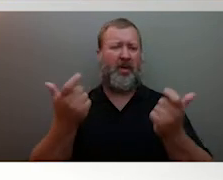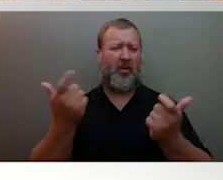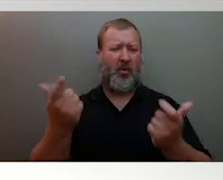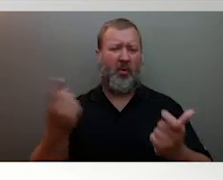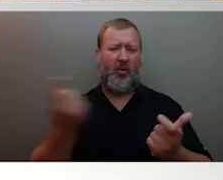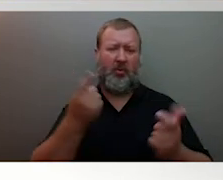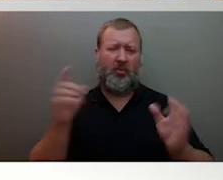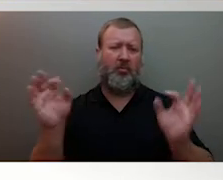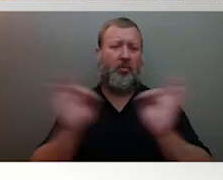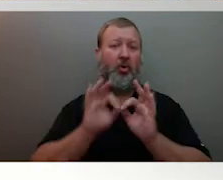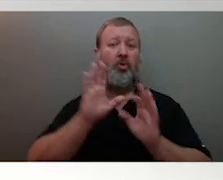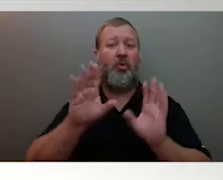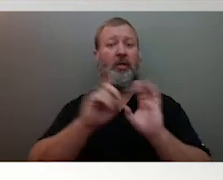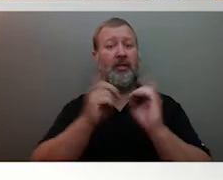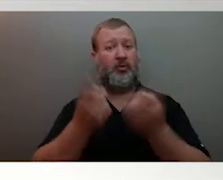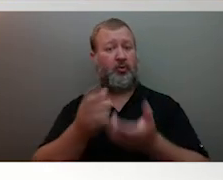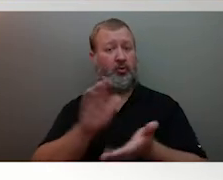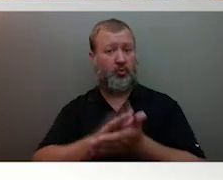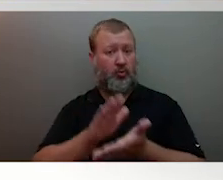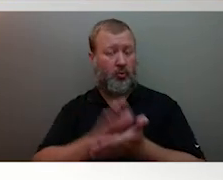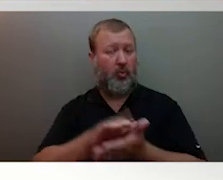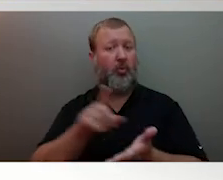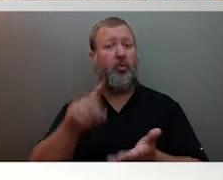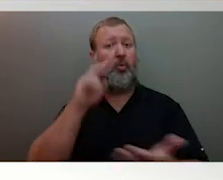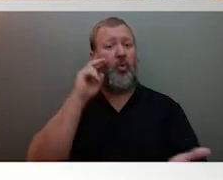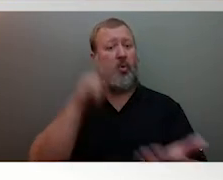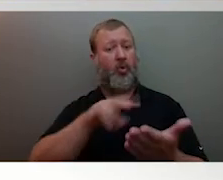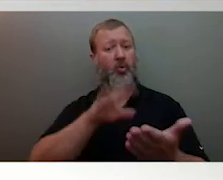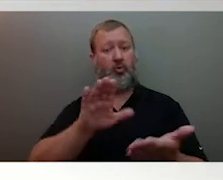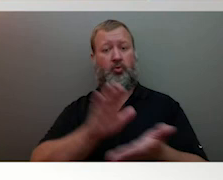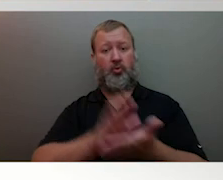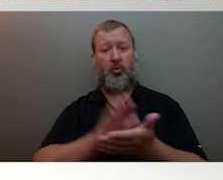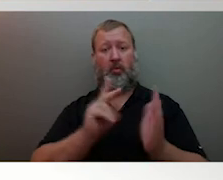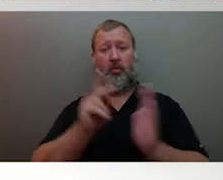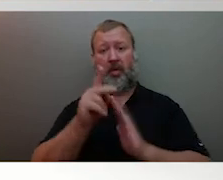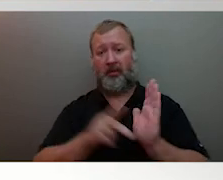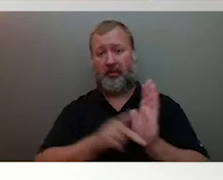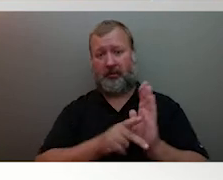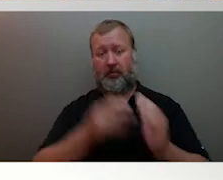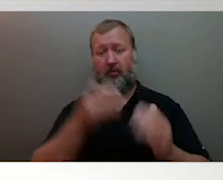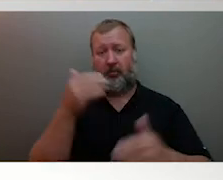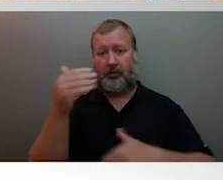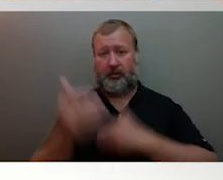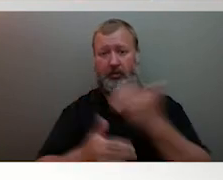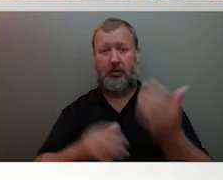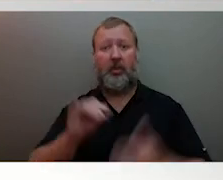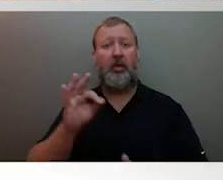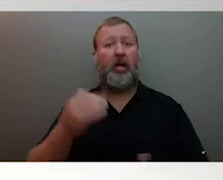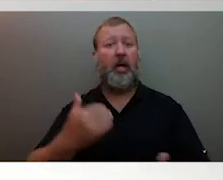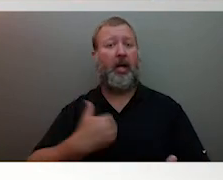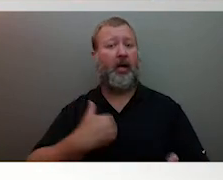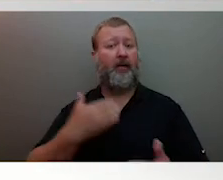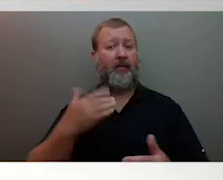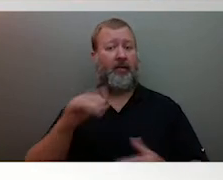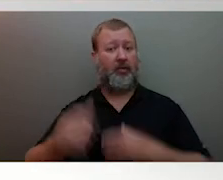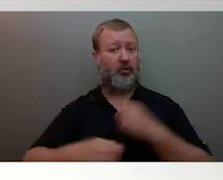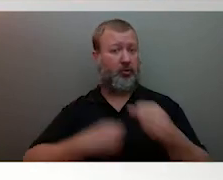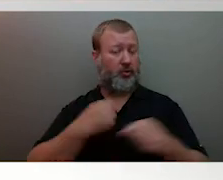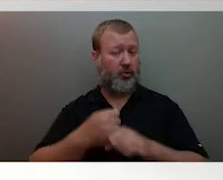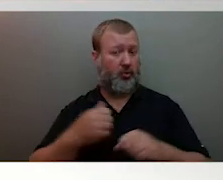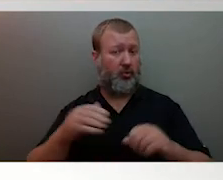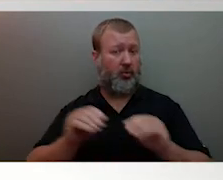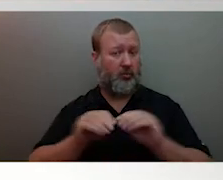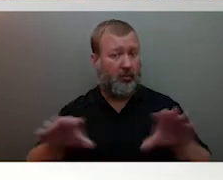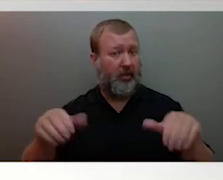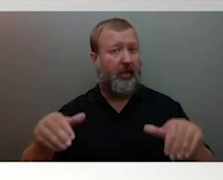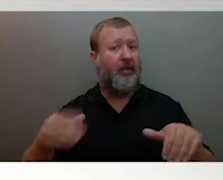can pull up your district that you're in and you can look at your district's policies and procedures if they have been approved for this year and